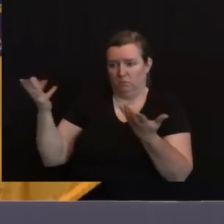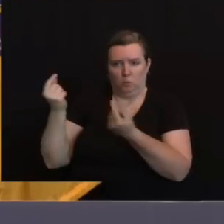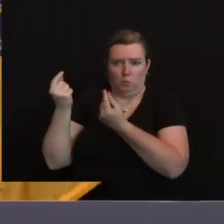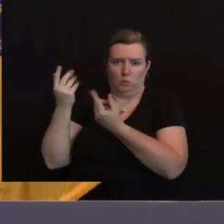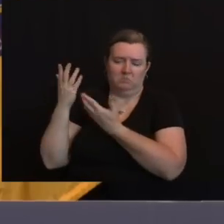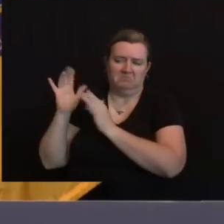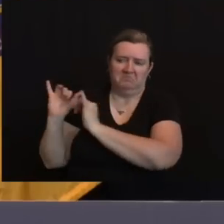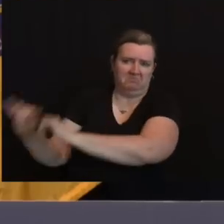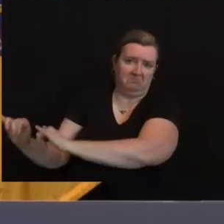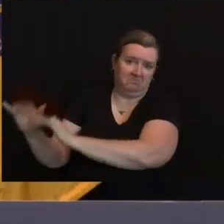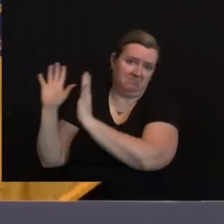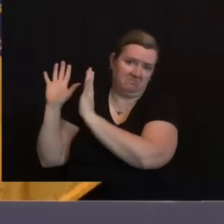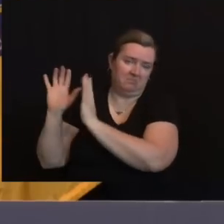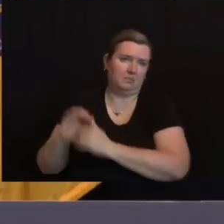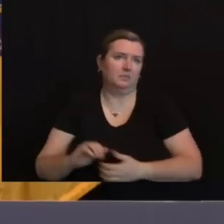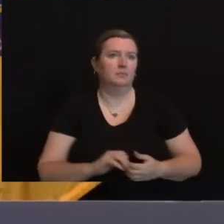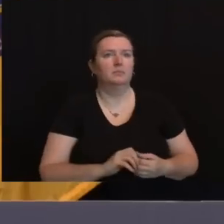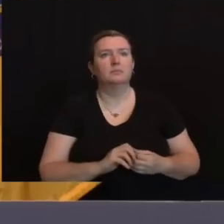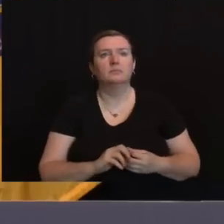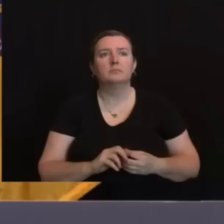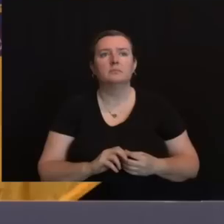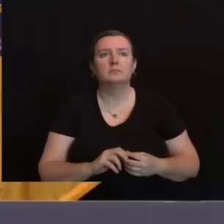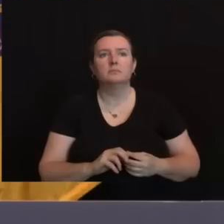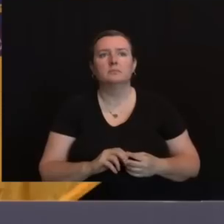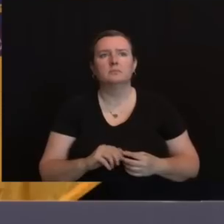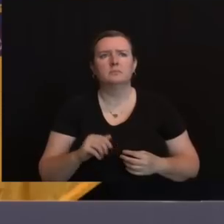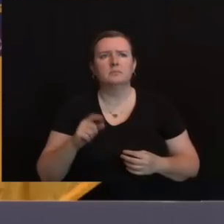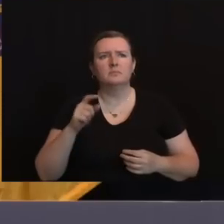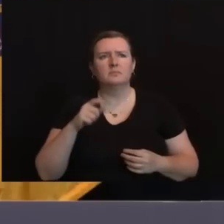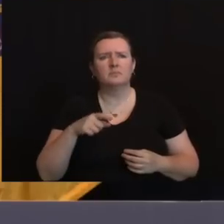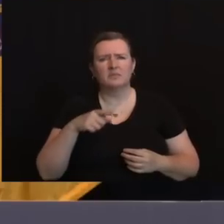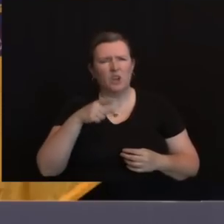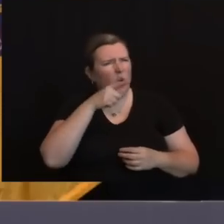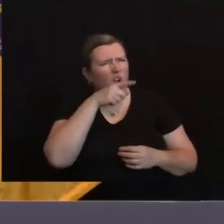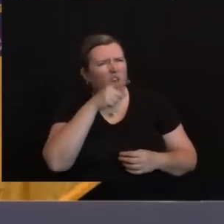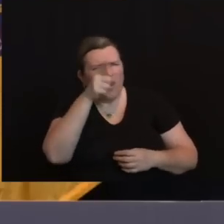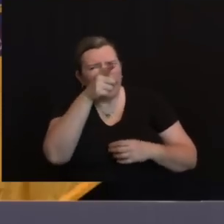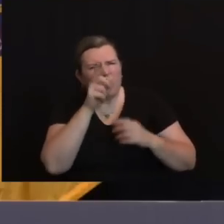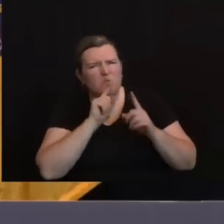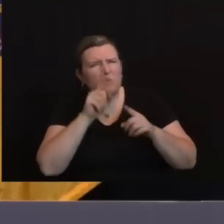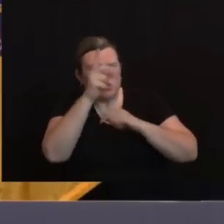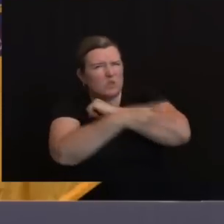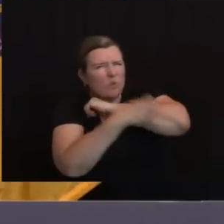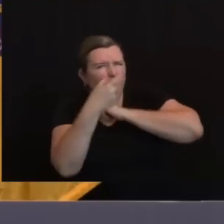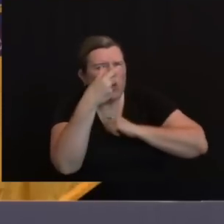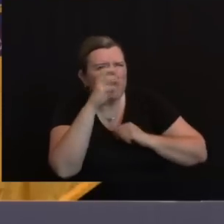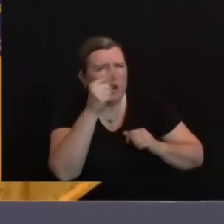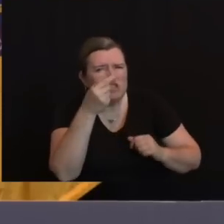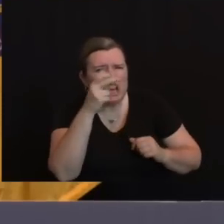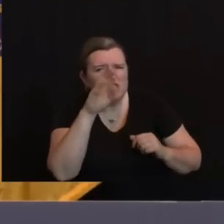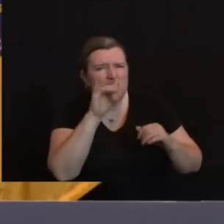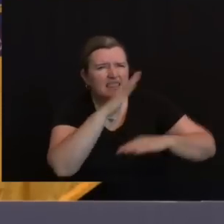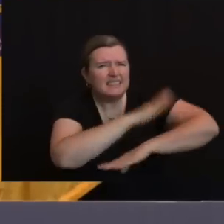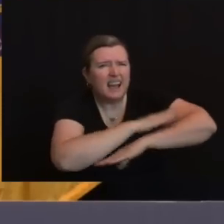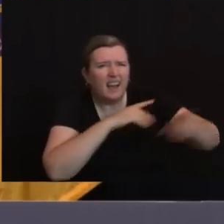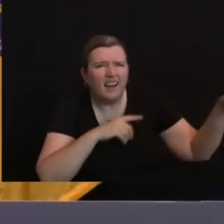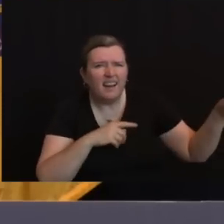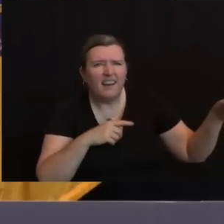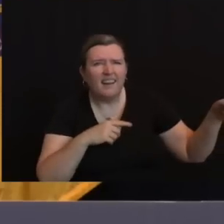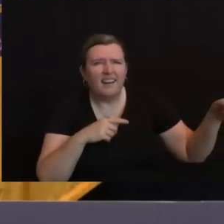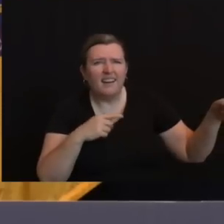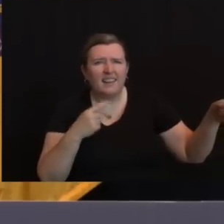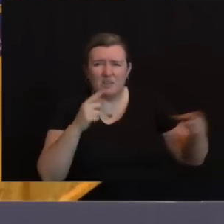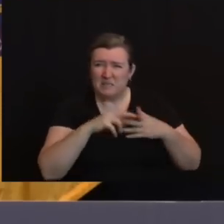it. Is George just sitting on the ground? And George has gotten another desk from another source. I'm not. He's